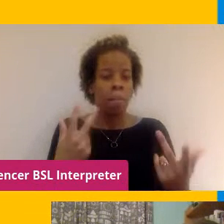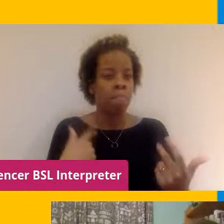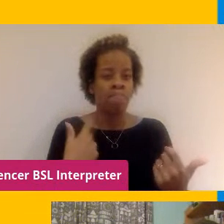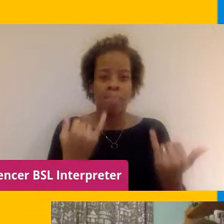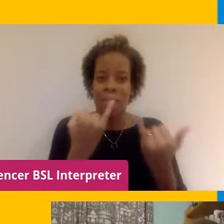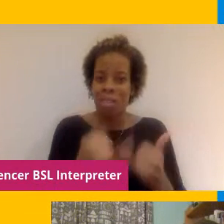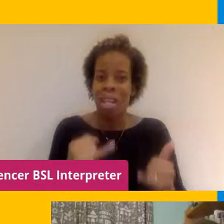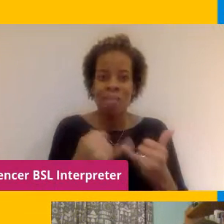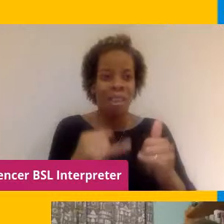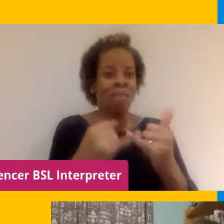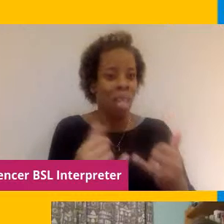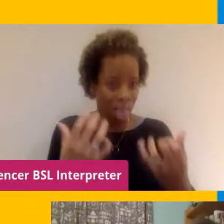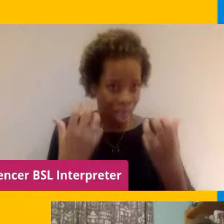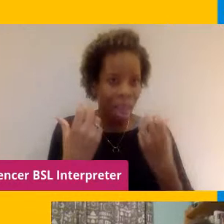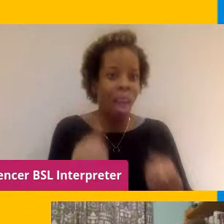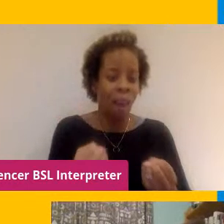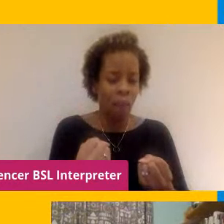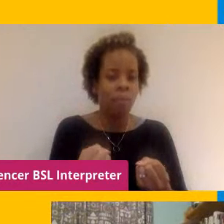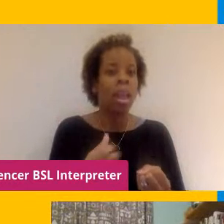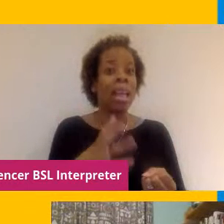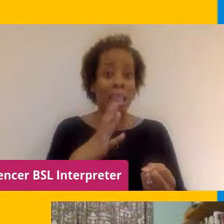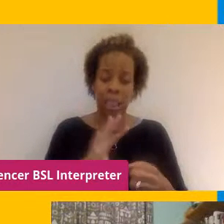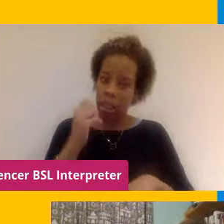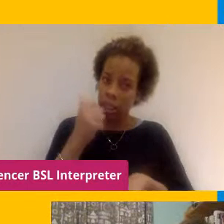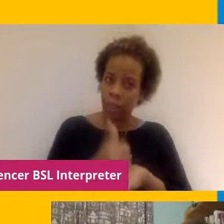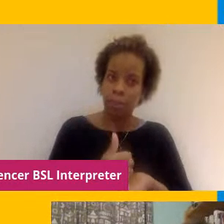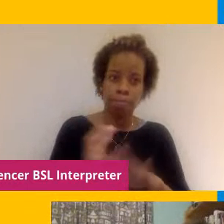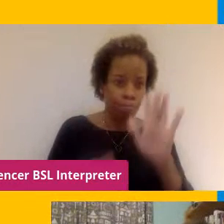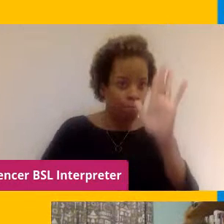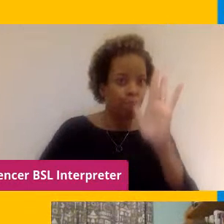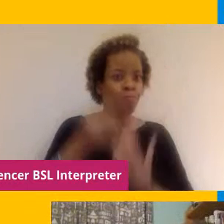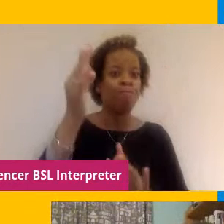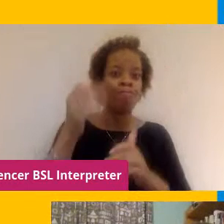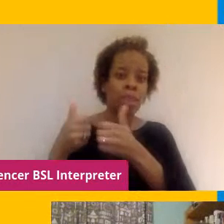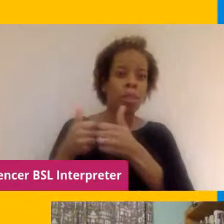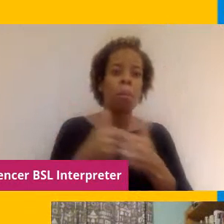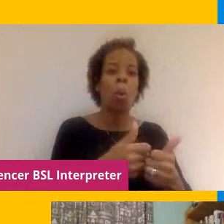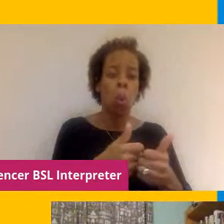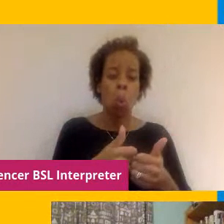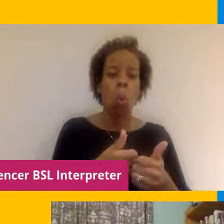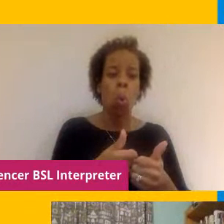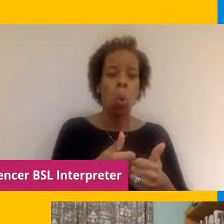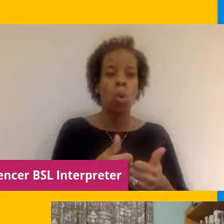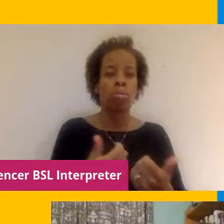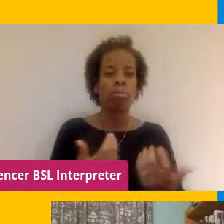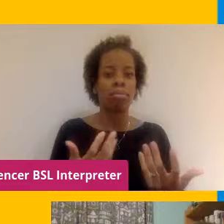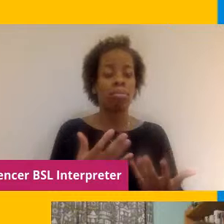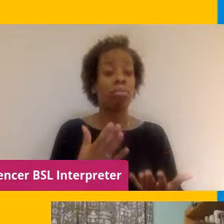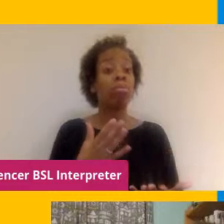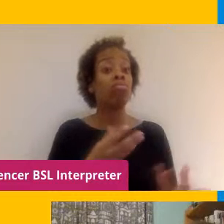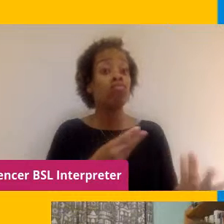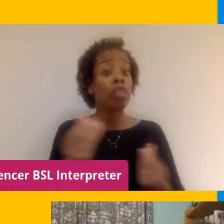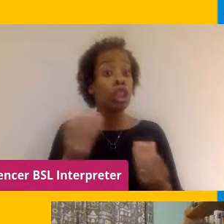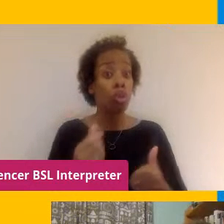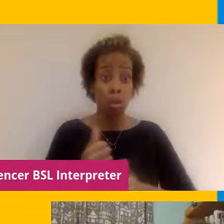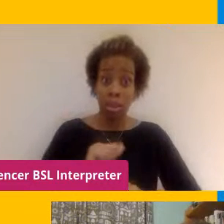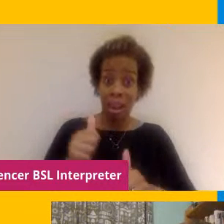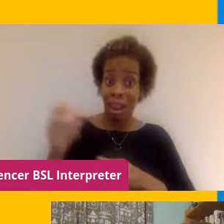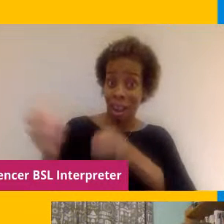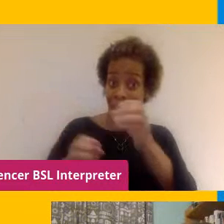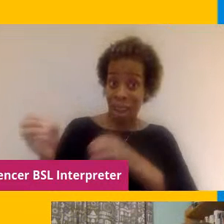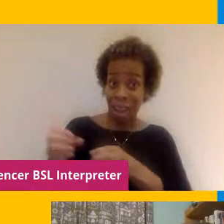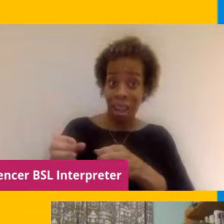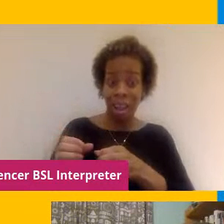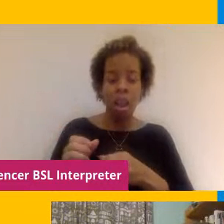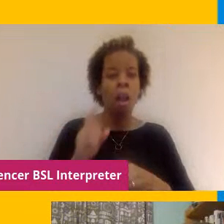having better support in place in terms of the resources that are available is great. It doesn't really